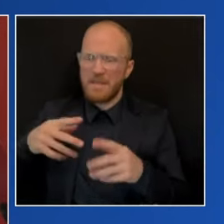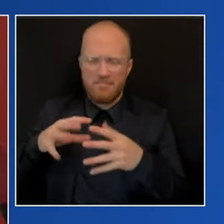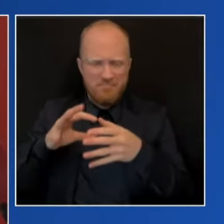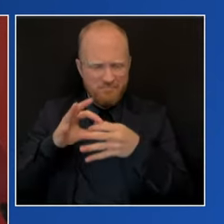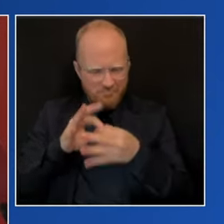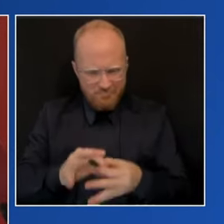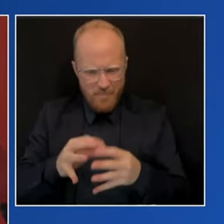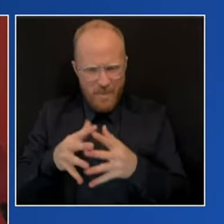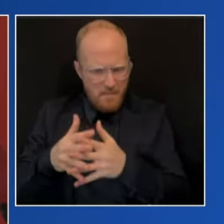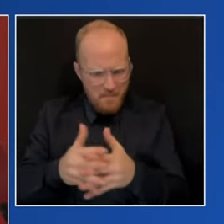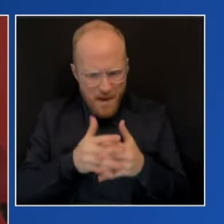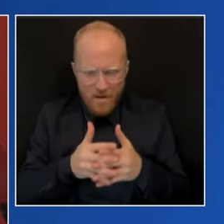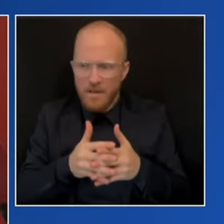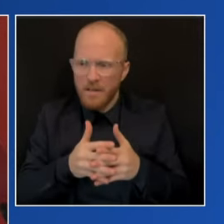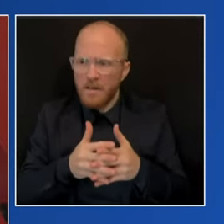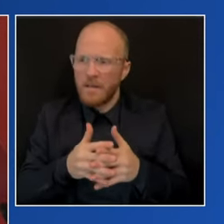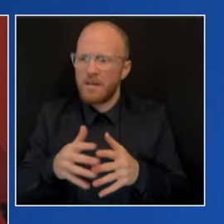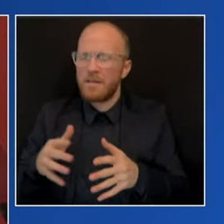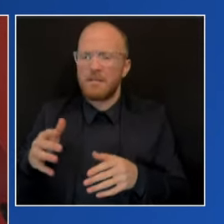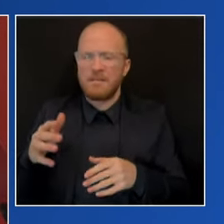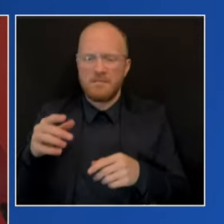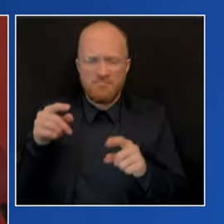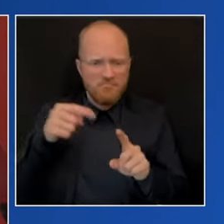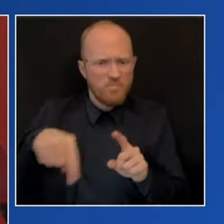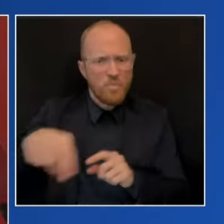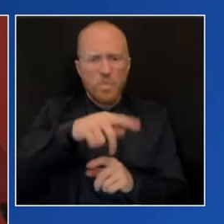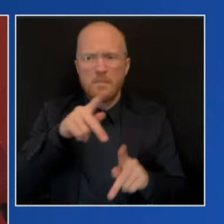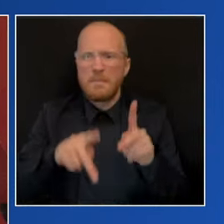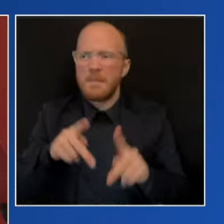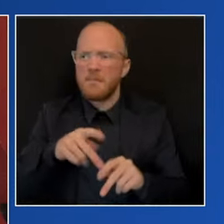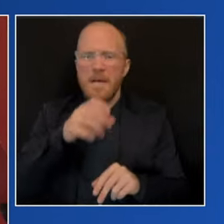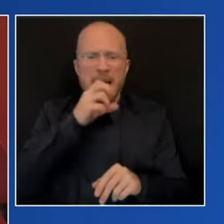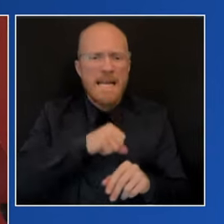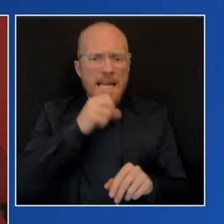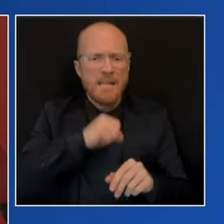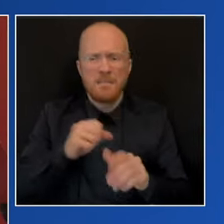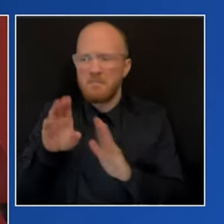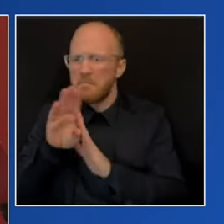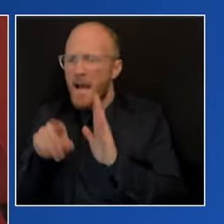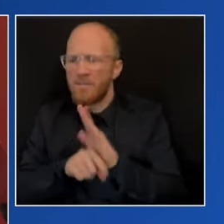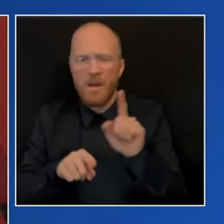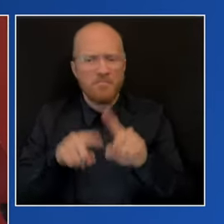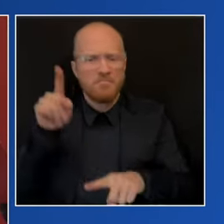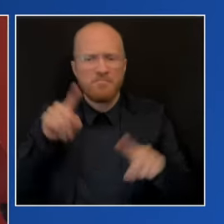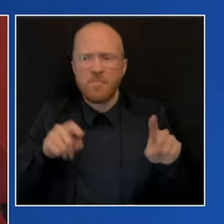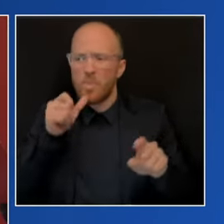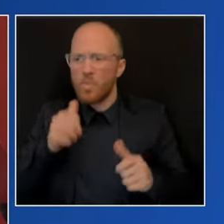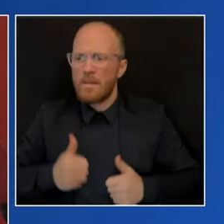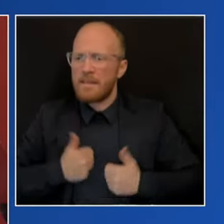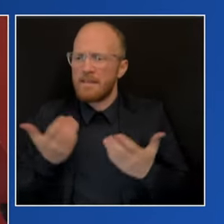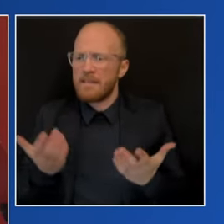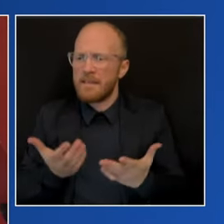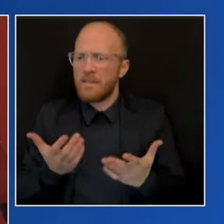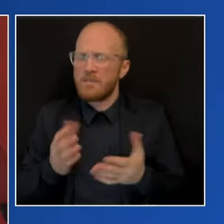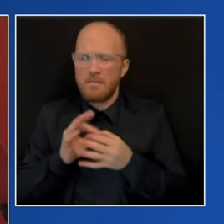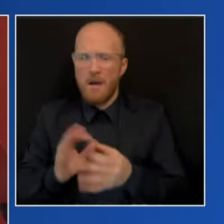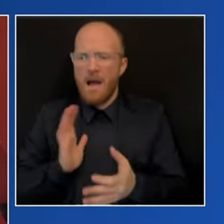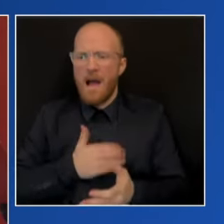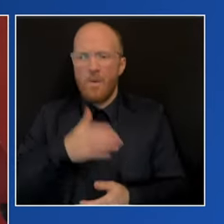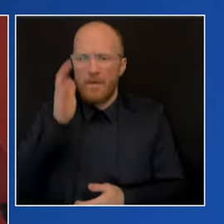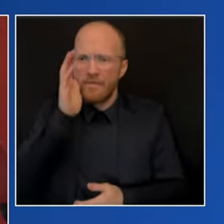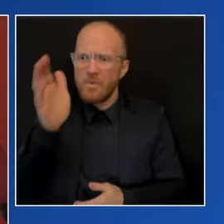every age and background that occupy this country. It's about the future we're going to continue to build